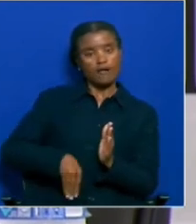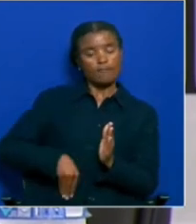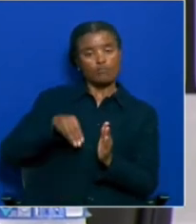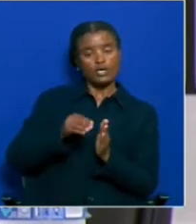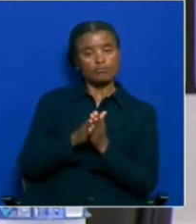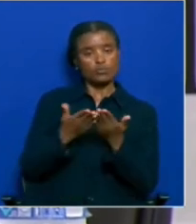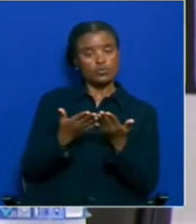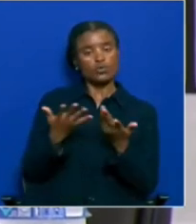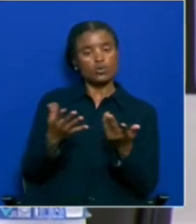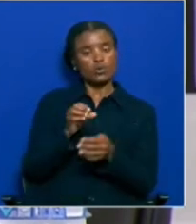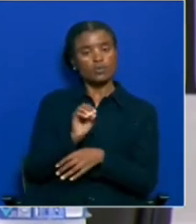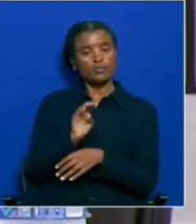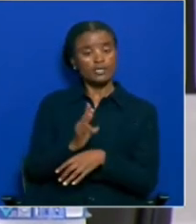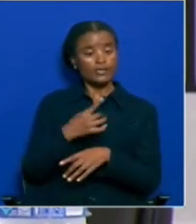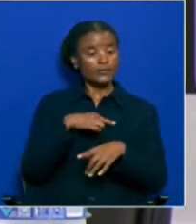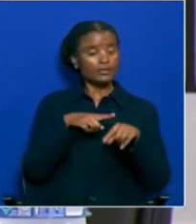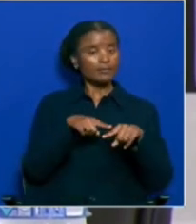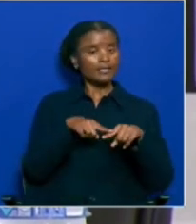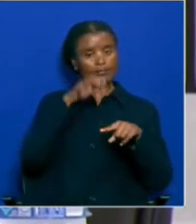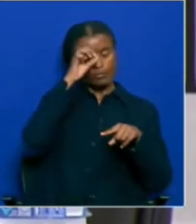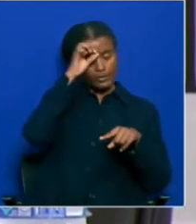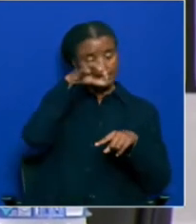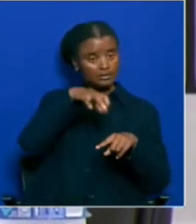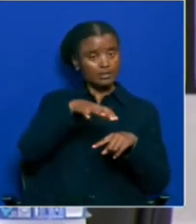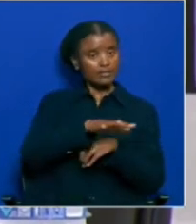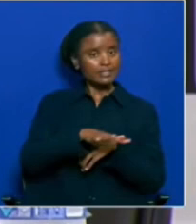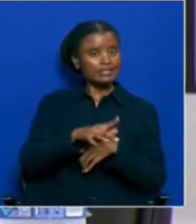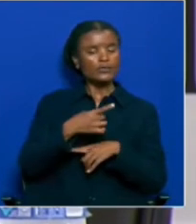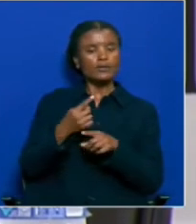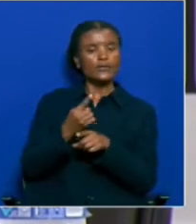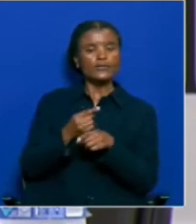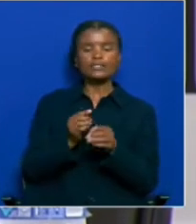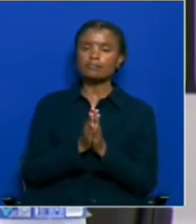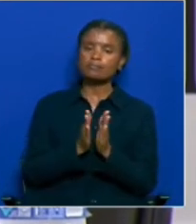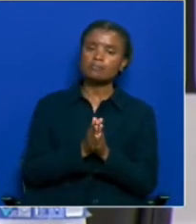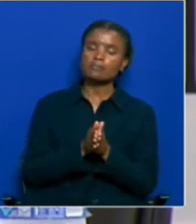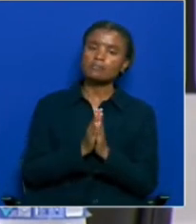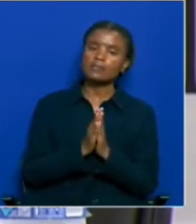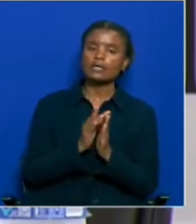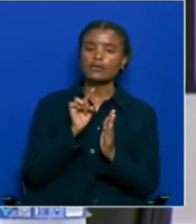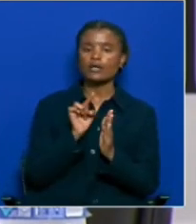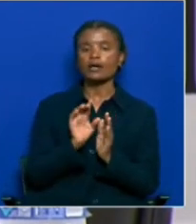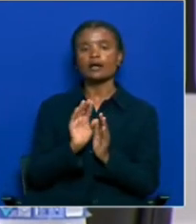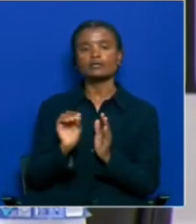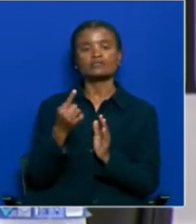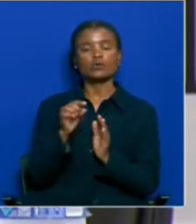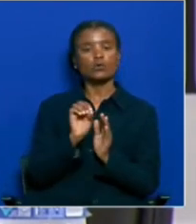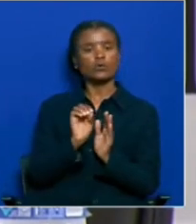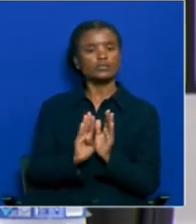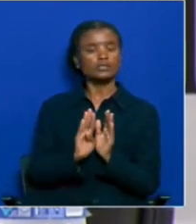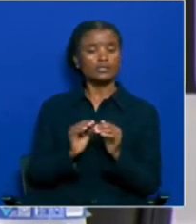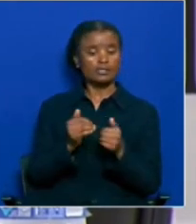station doesn't have, we were always begging, asking for OP books. You can't ask for SAPS a pocket book because